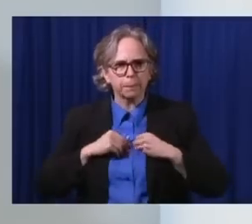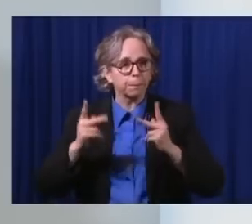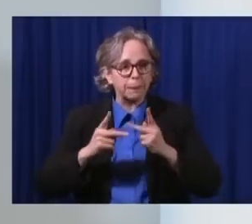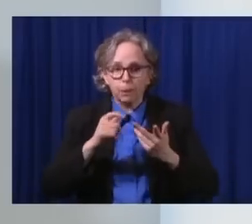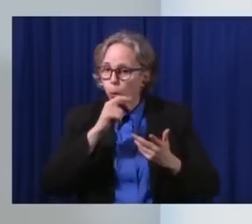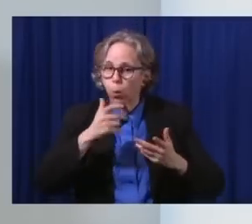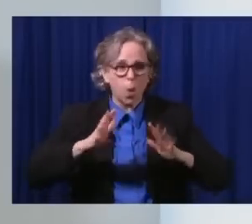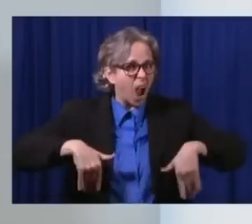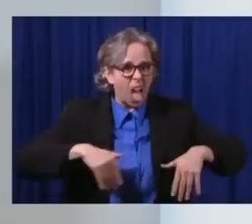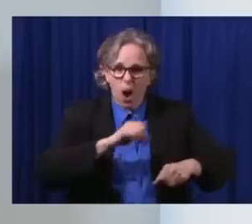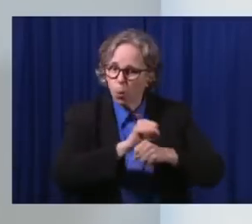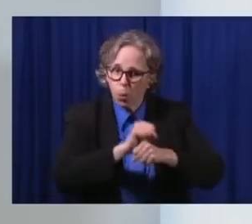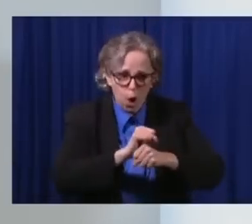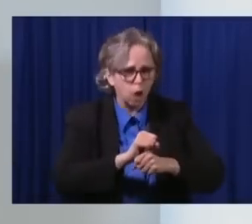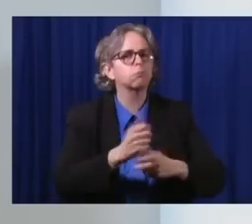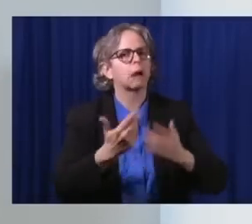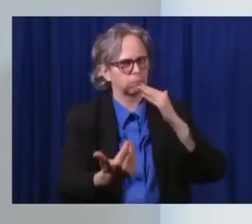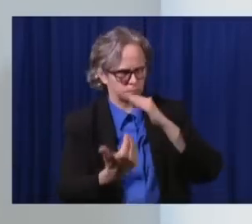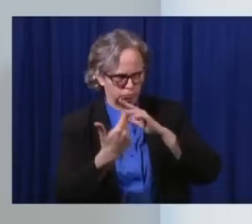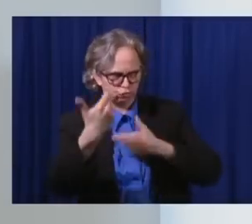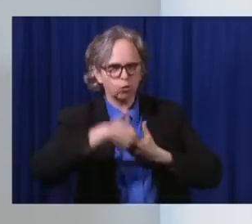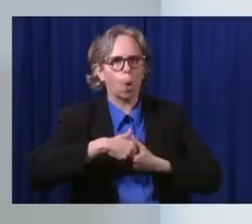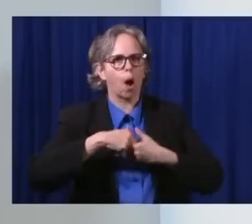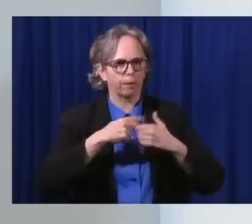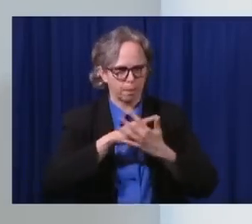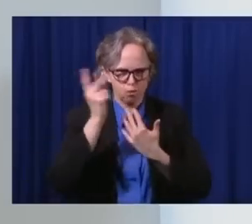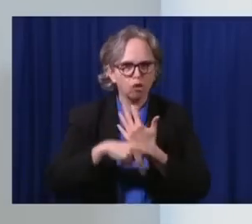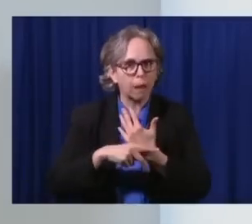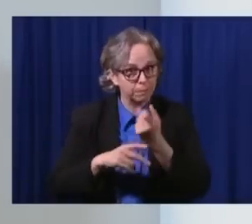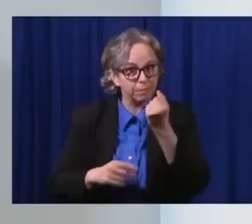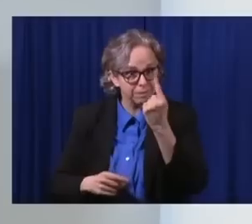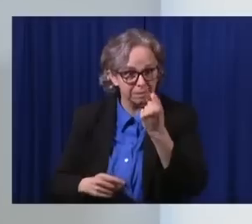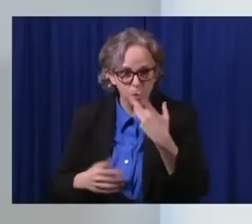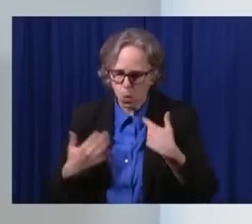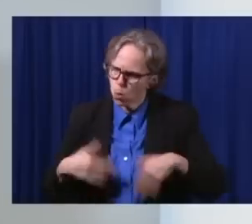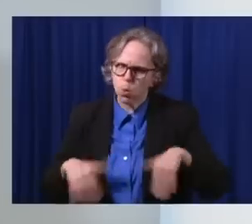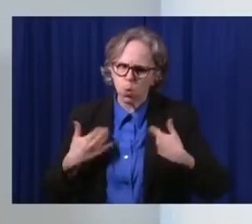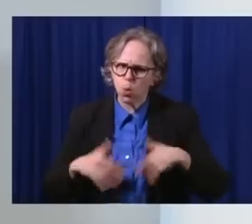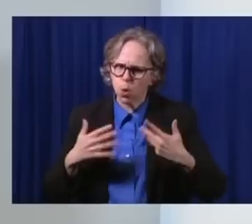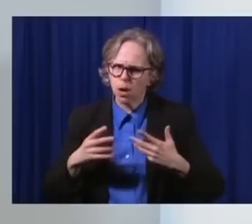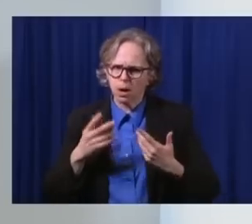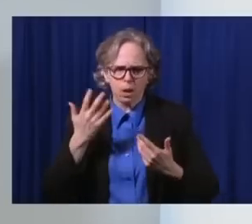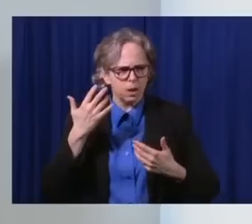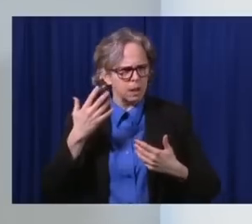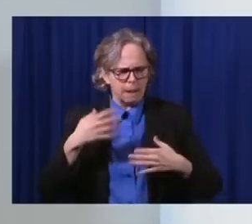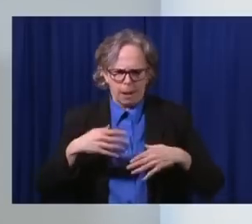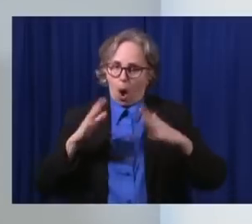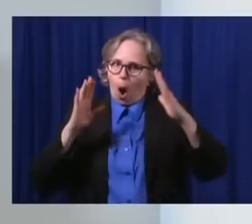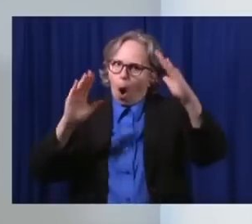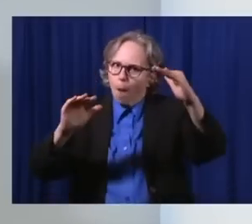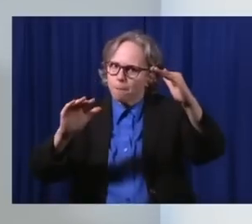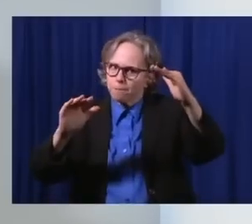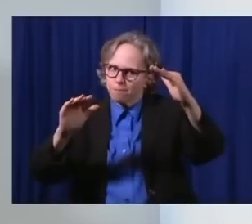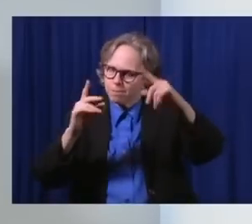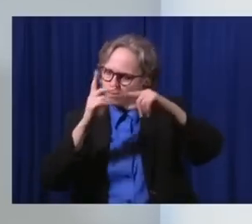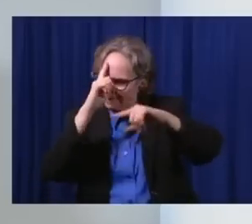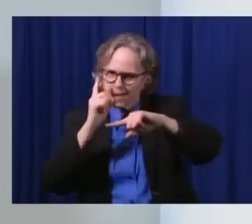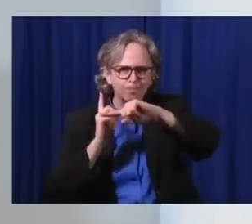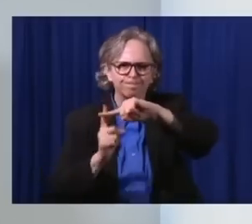And there is really a reason for hope, because this is, even though we're still going through a difficult